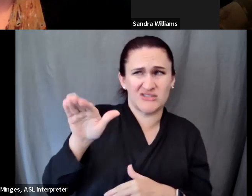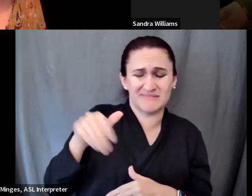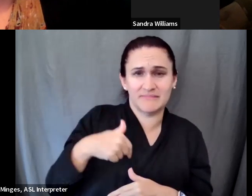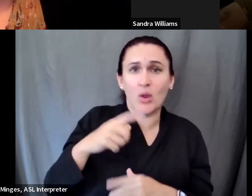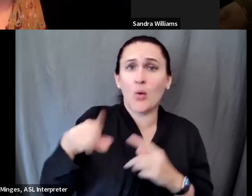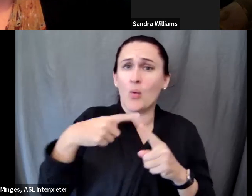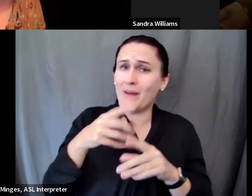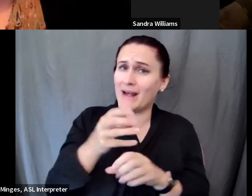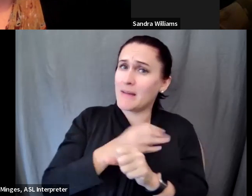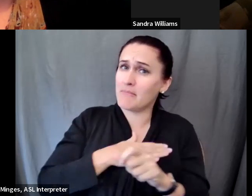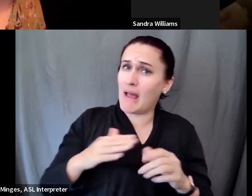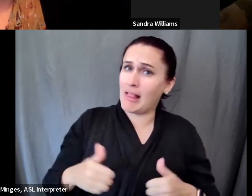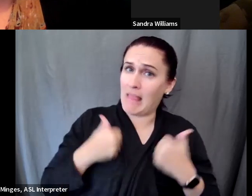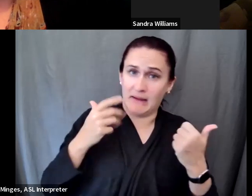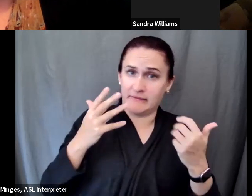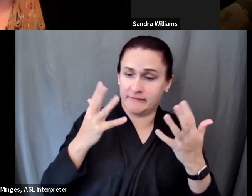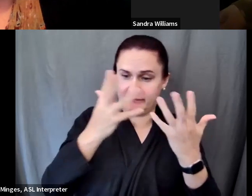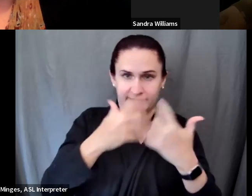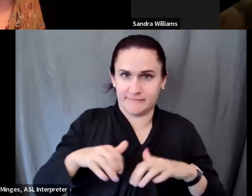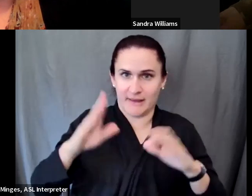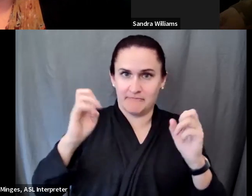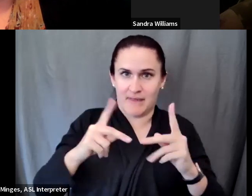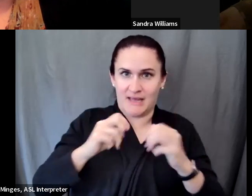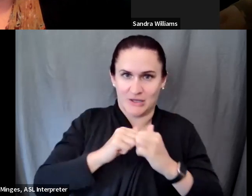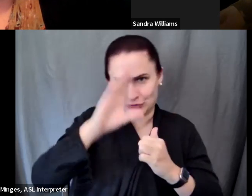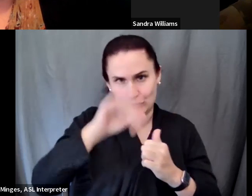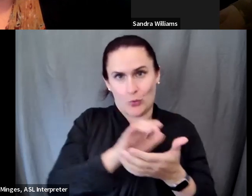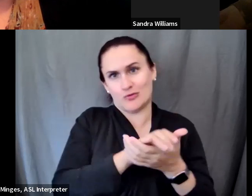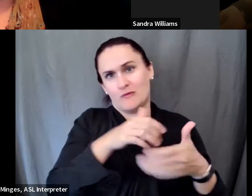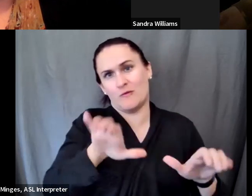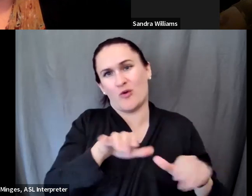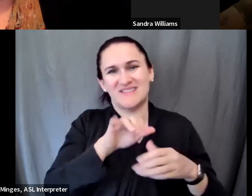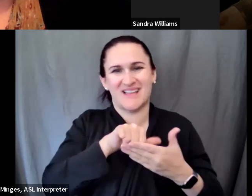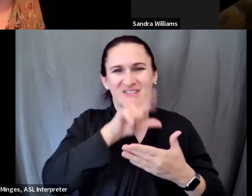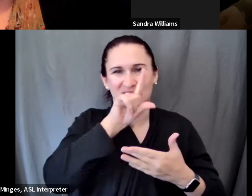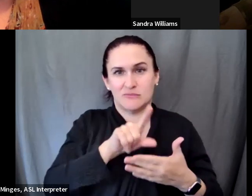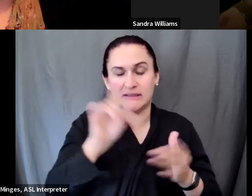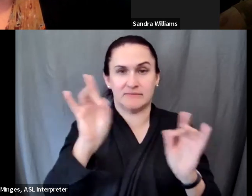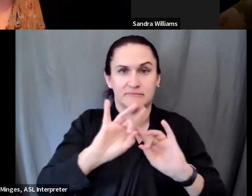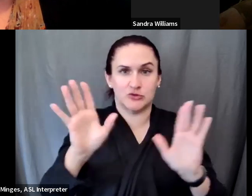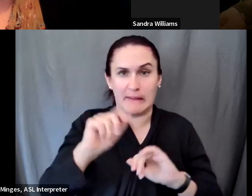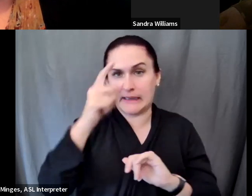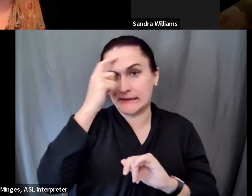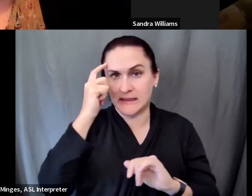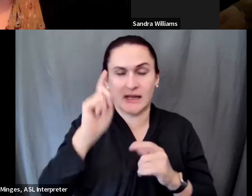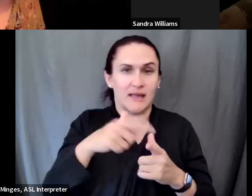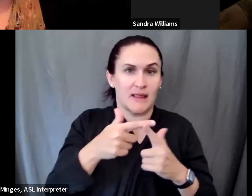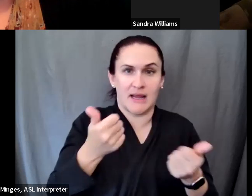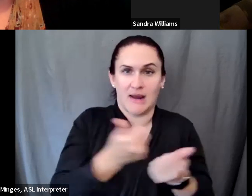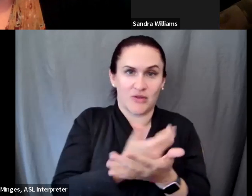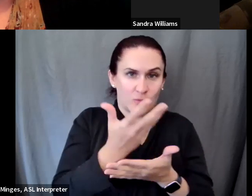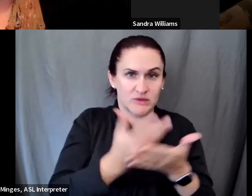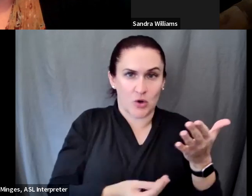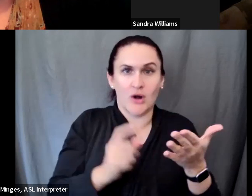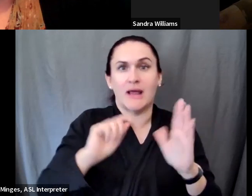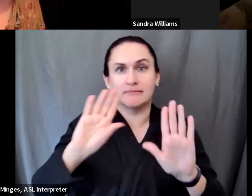I get my life back together, because, you know, divorce, that was a bit traumatic and everything was gone. I had to